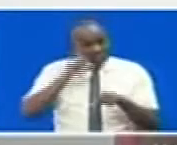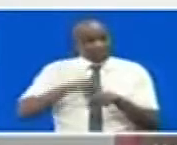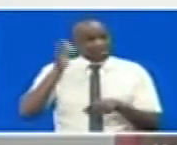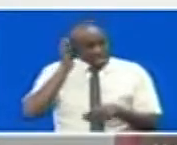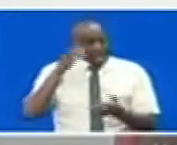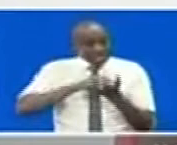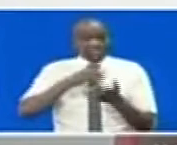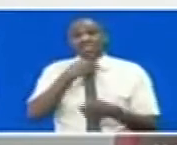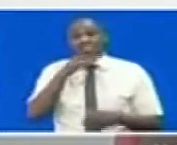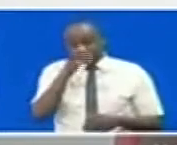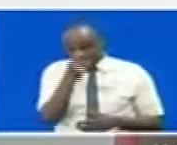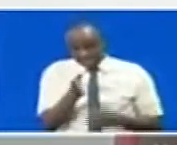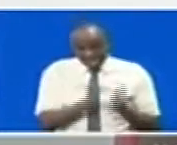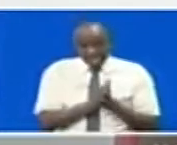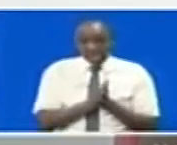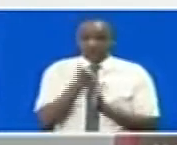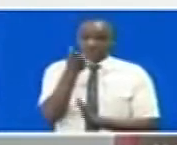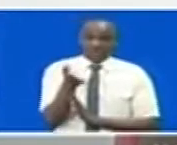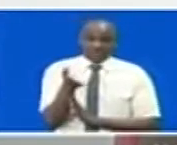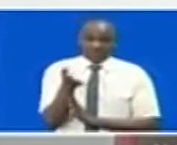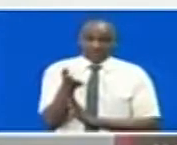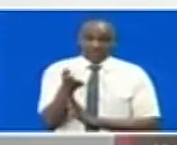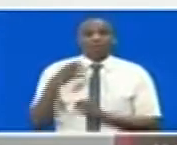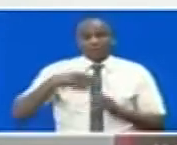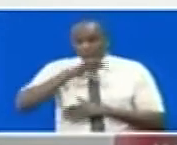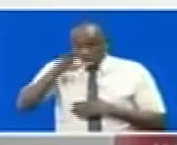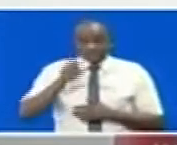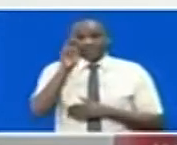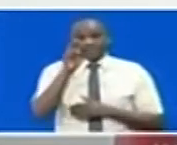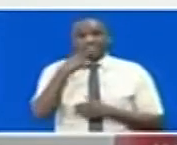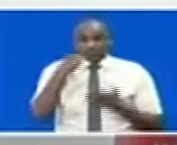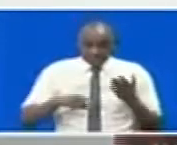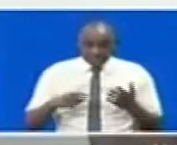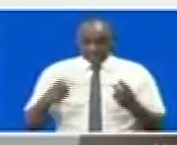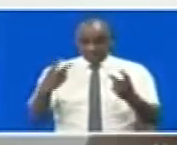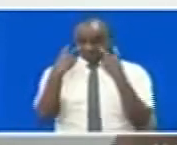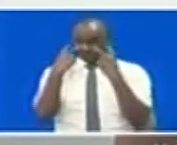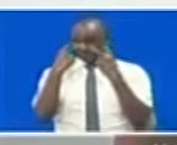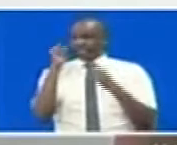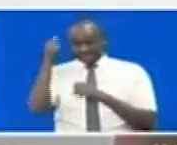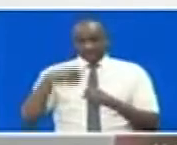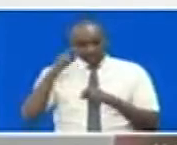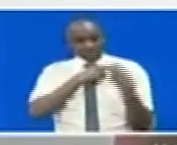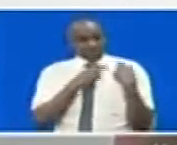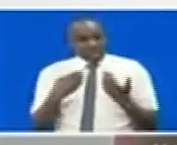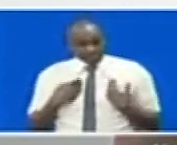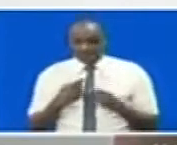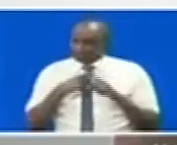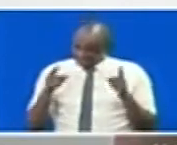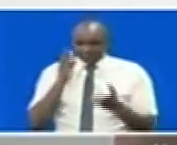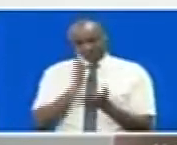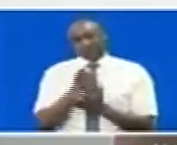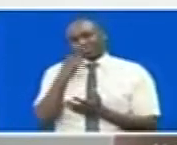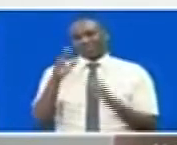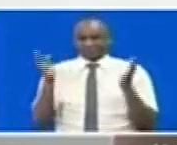of hate speech or cohesion in the country, everybody looks to you, yet it is something that all Kenyans should do. But to be fair, Bwana Ole